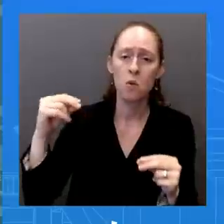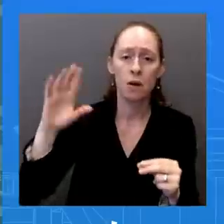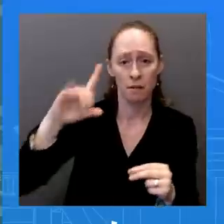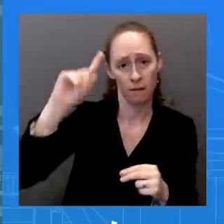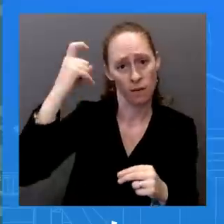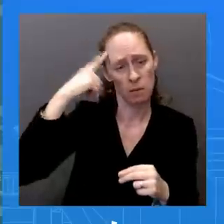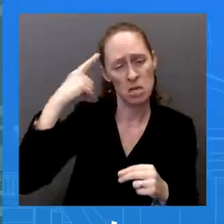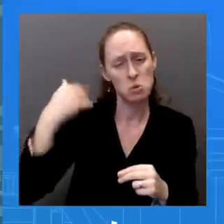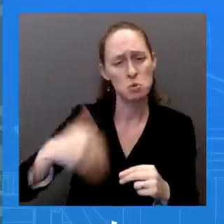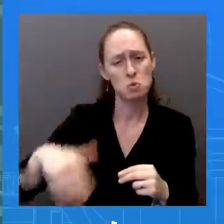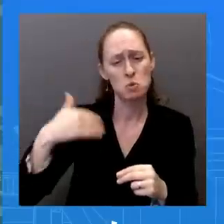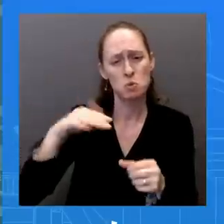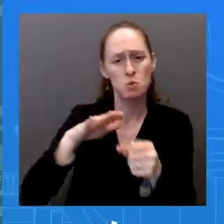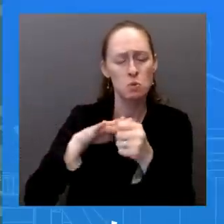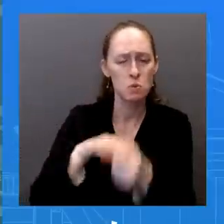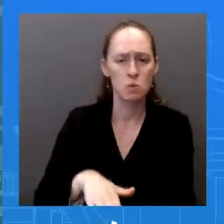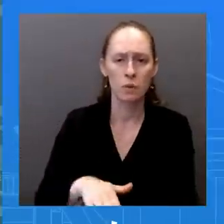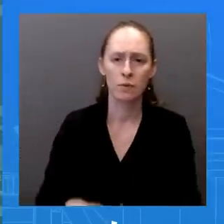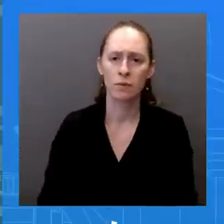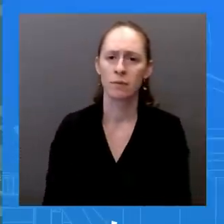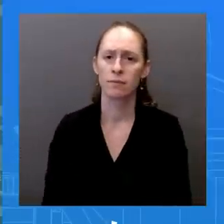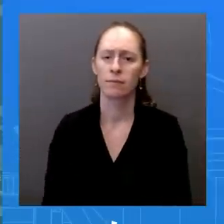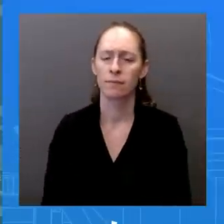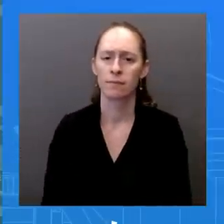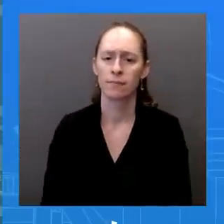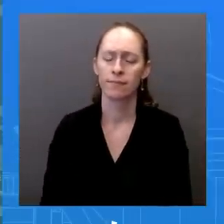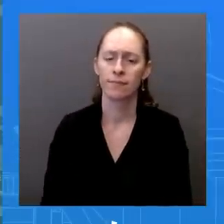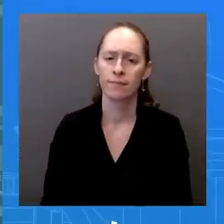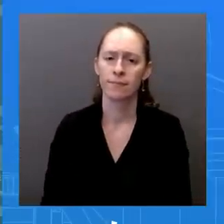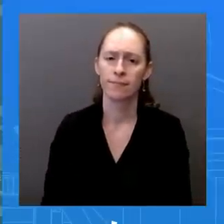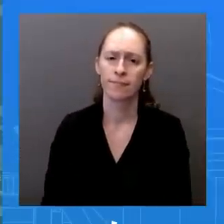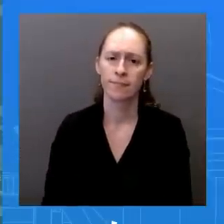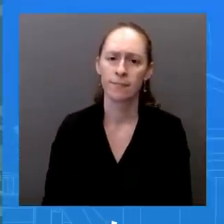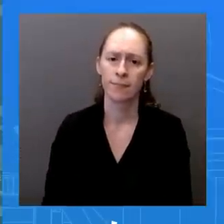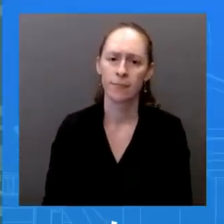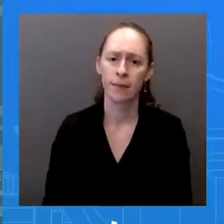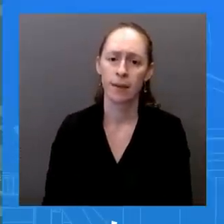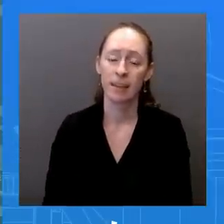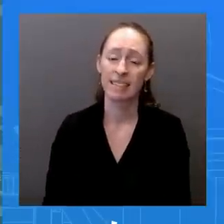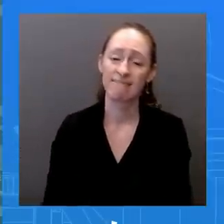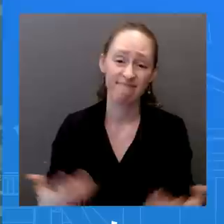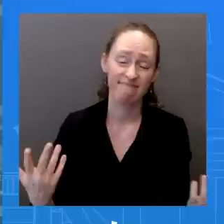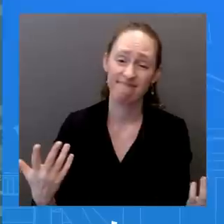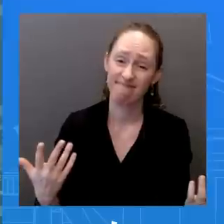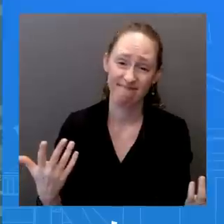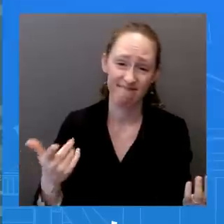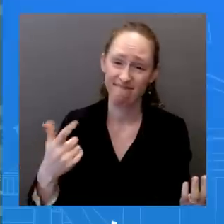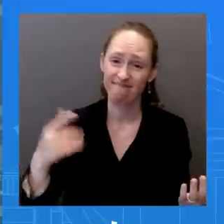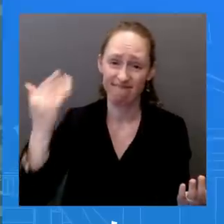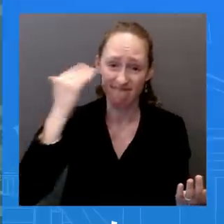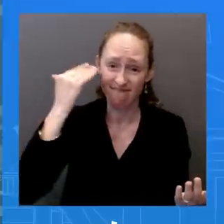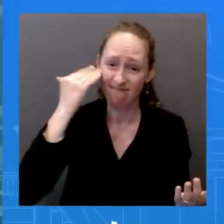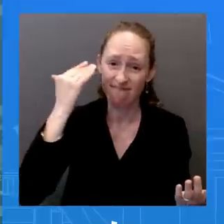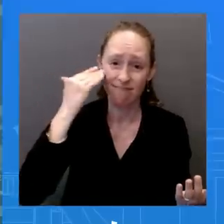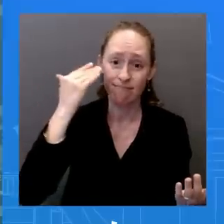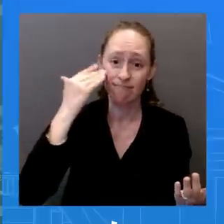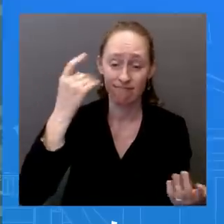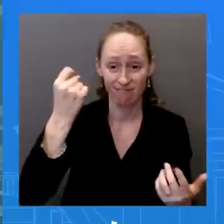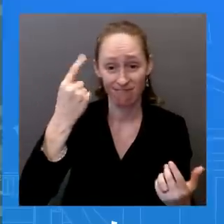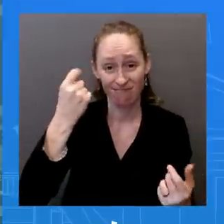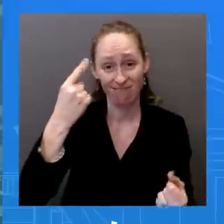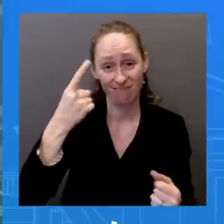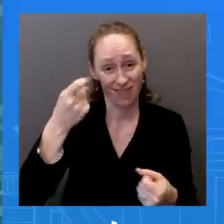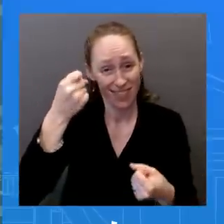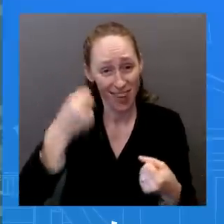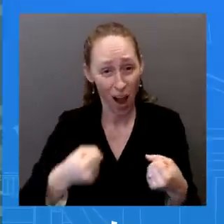new, definitely a new pattern. So not just our southern border as well, but our Western, clearly, hemisphere. But